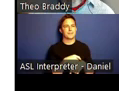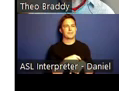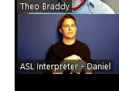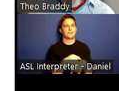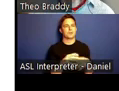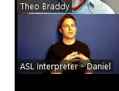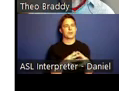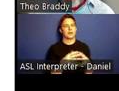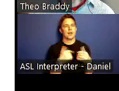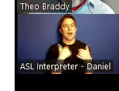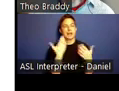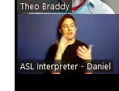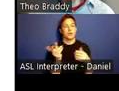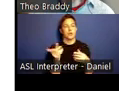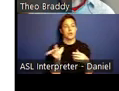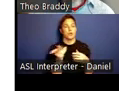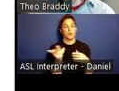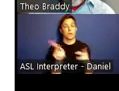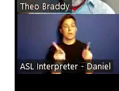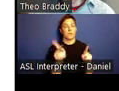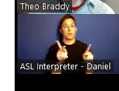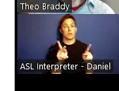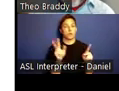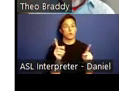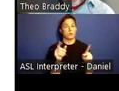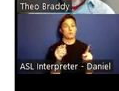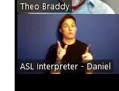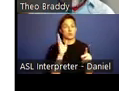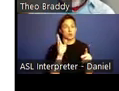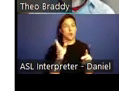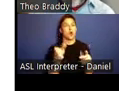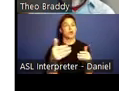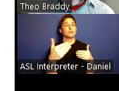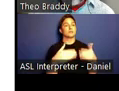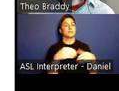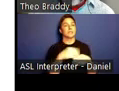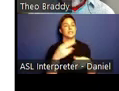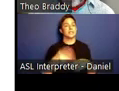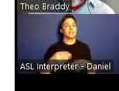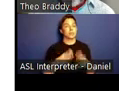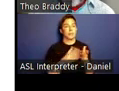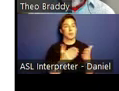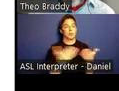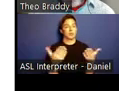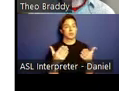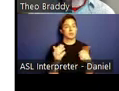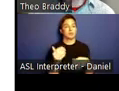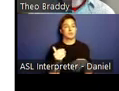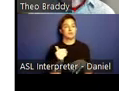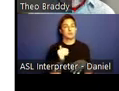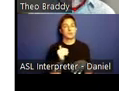know that those individuals was going to go on and be in the history books and